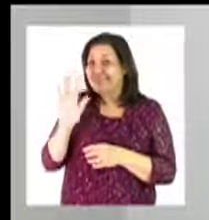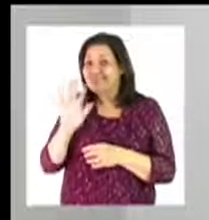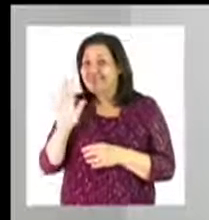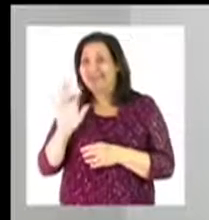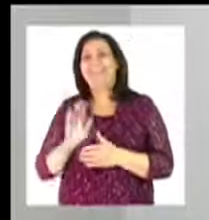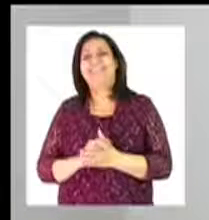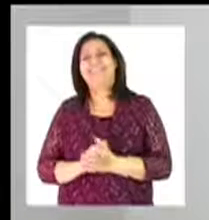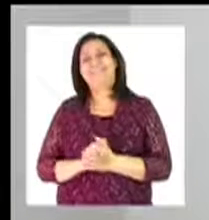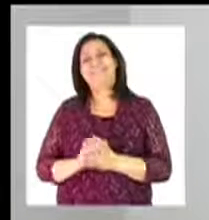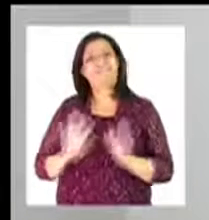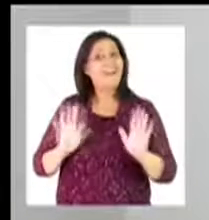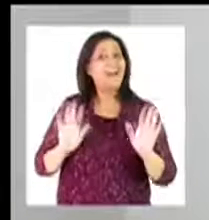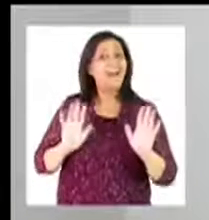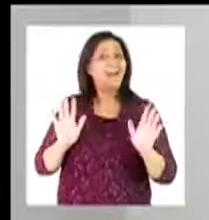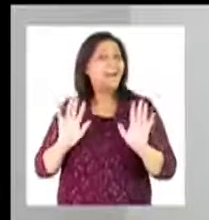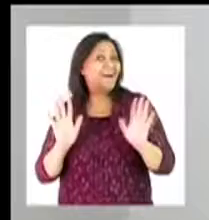goodbye.